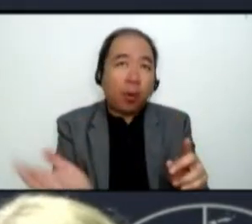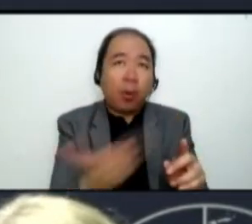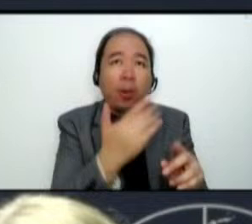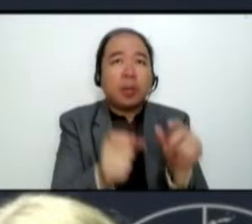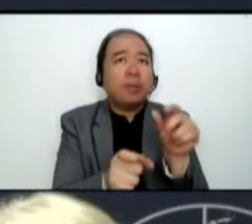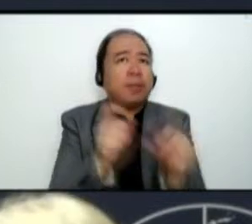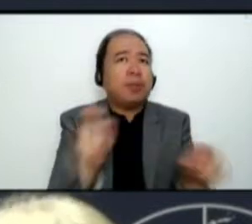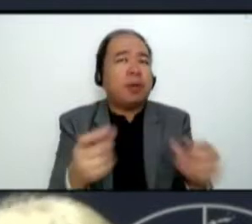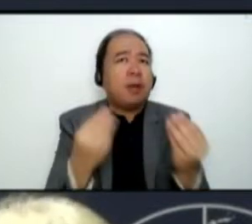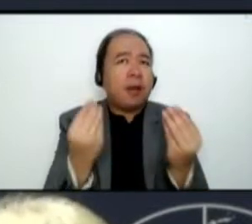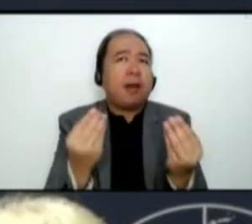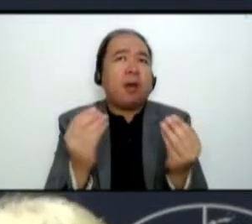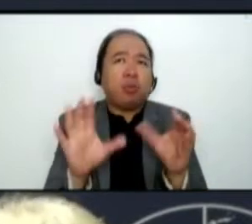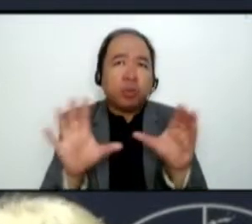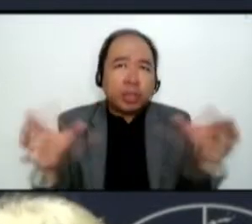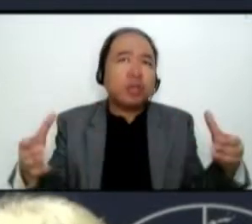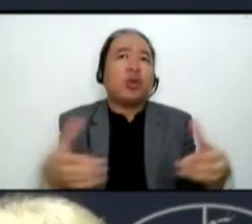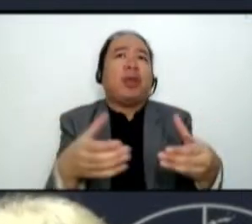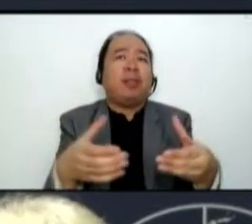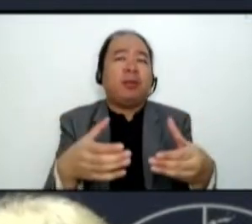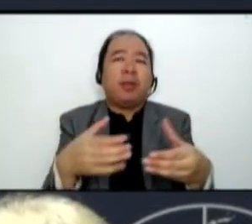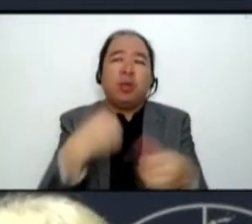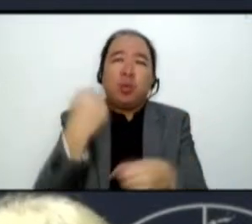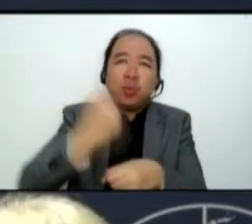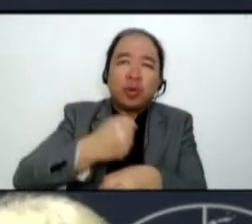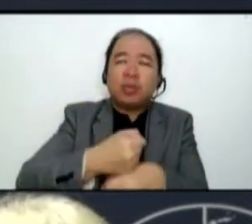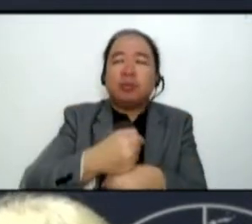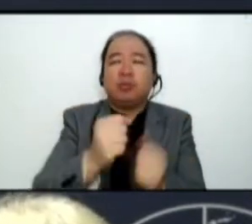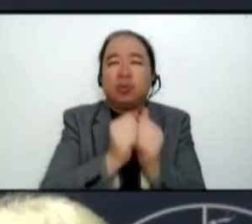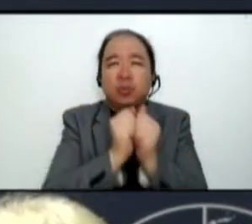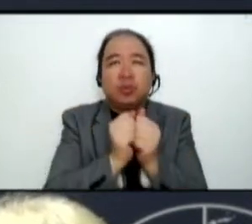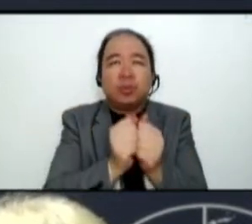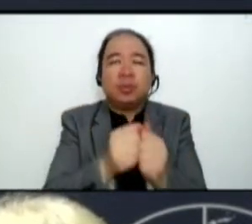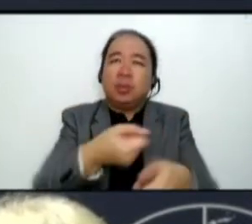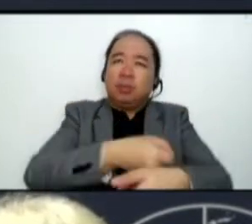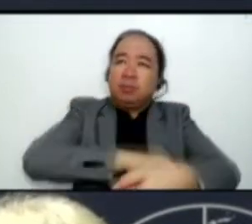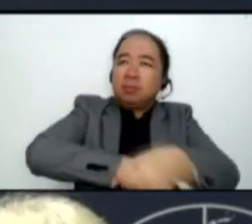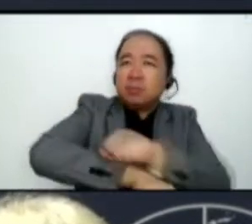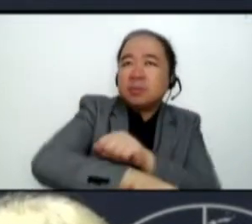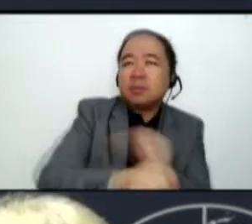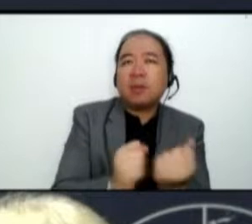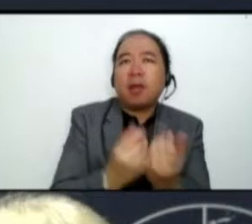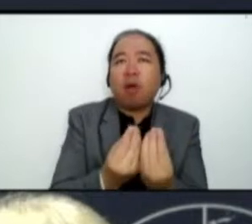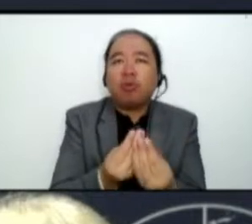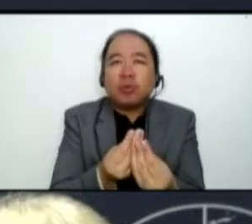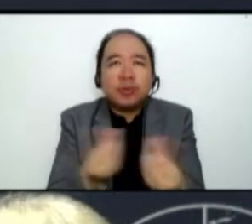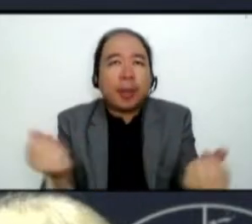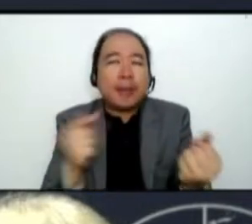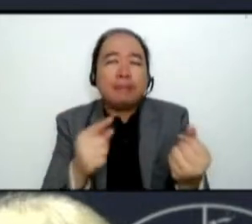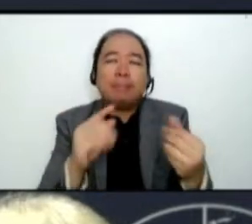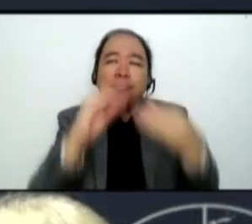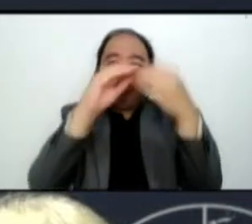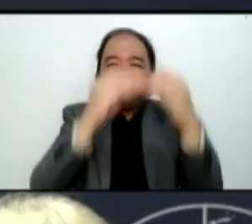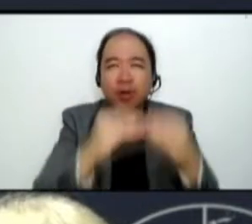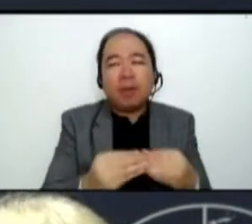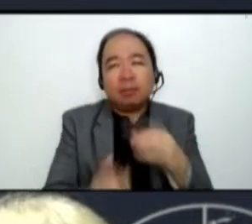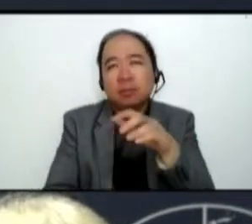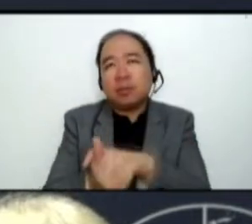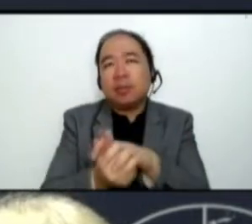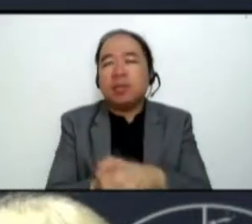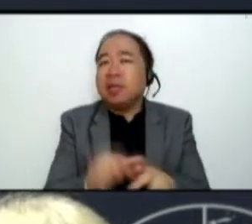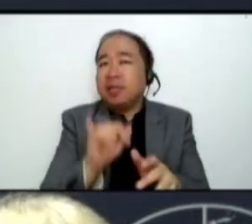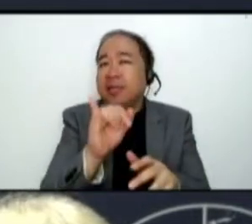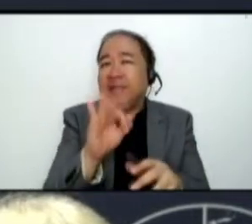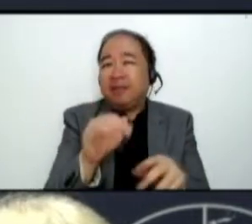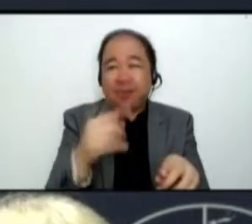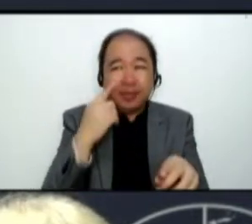get together, basically, to work together to resolve these tensions and issues that have arisen? Otherwise, the hatreds,